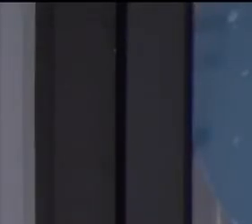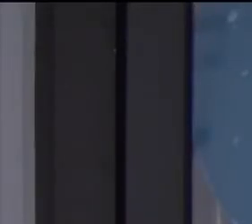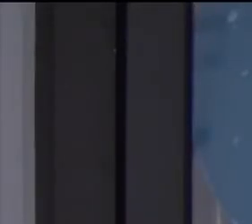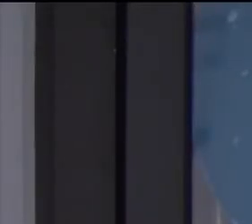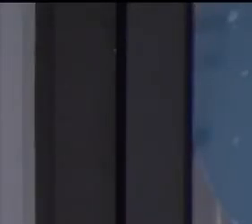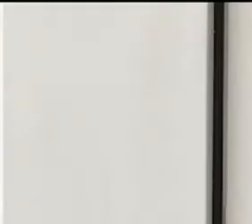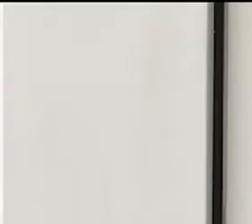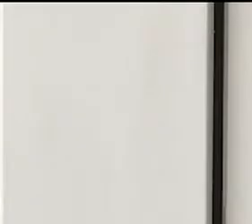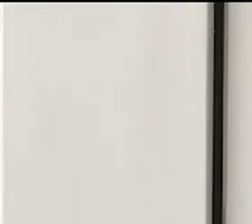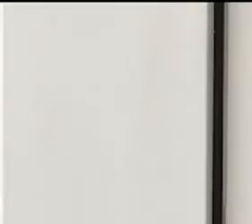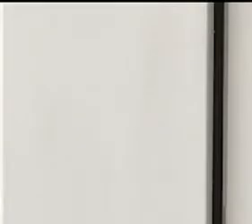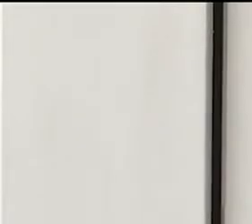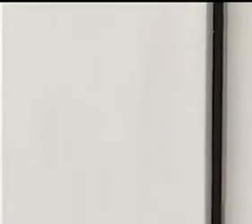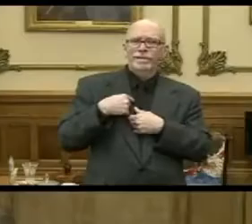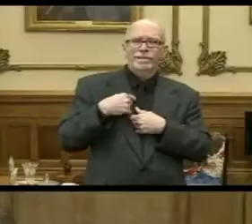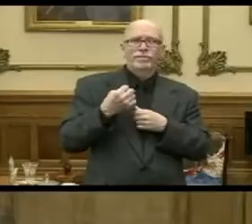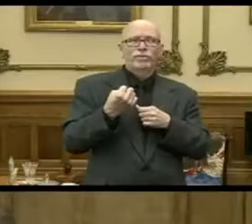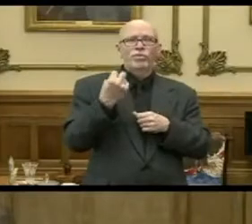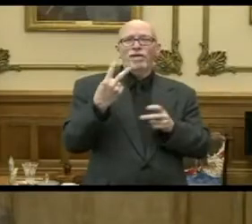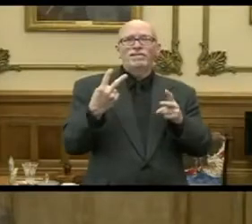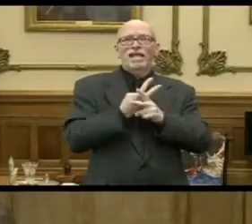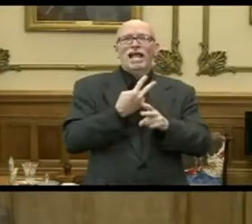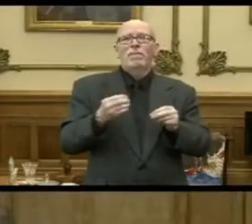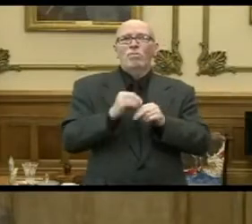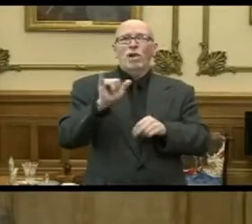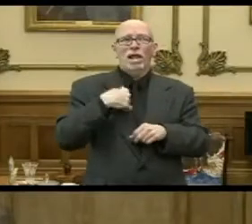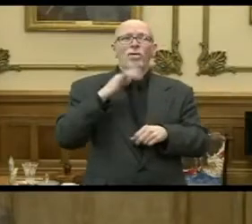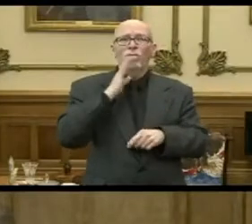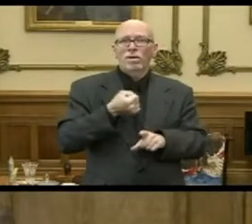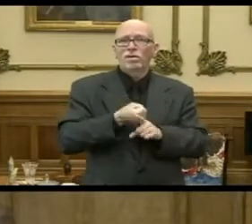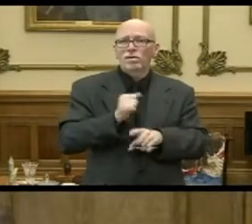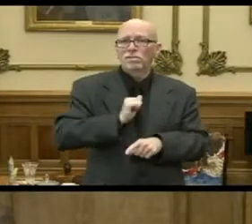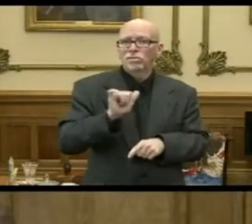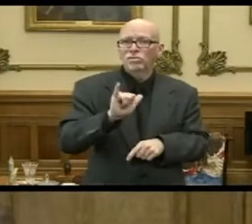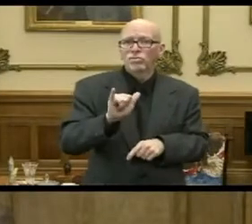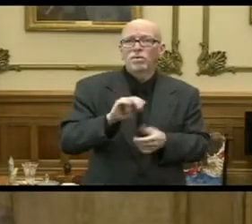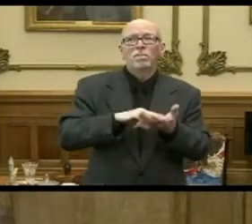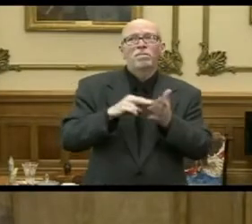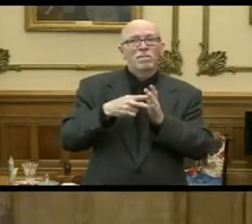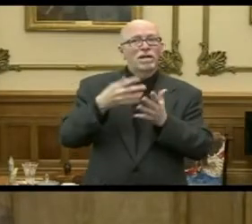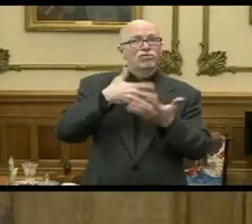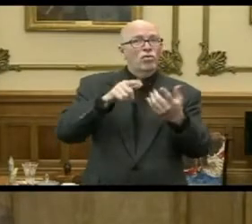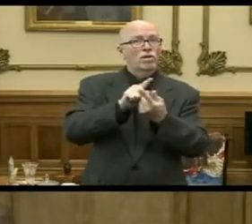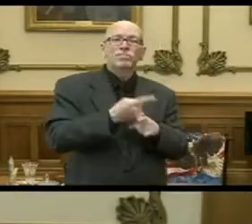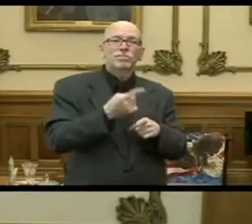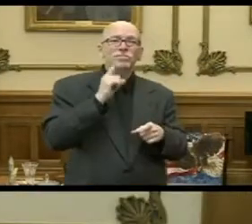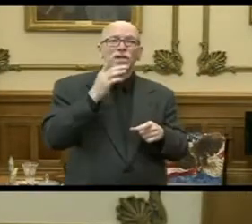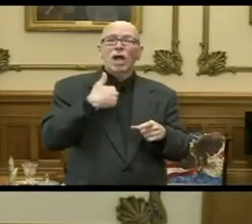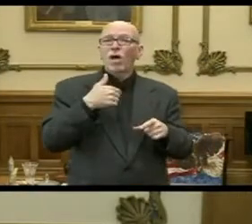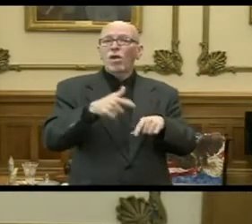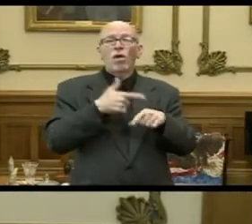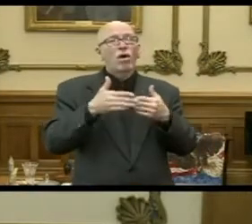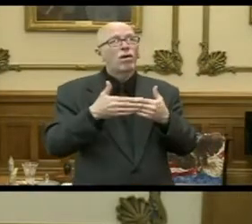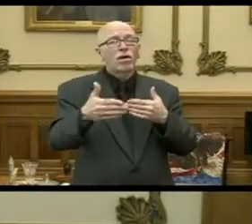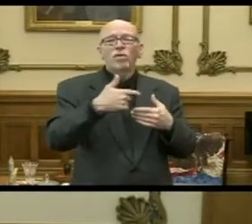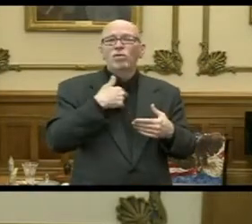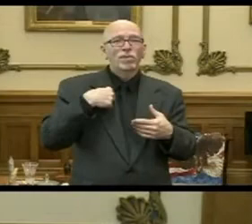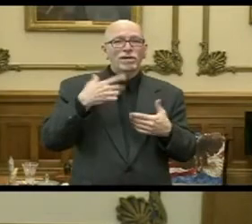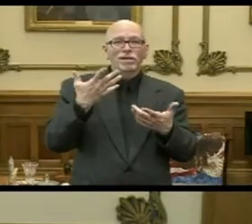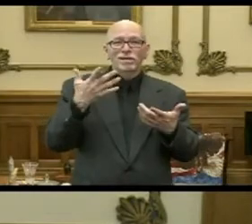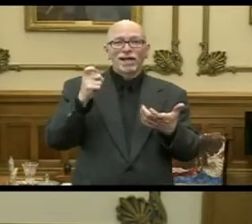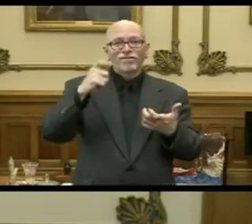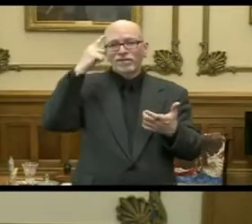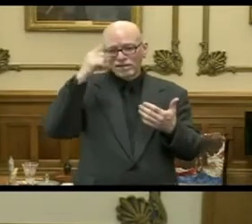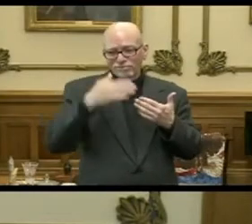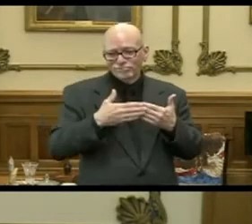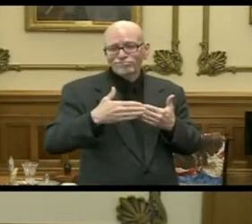changes in the governor's rollback as a result. It really underscored the fact that our social distancing measures were really working. In it for the long haul.